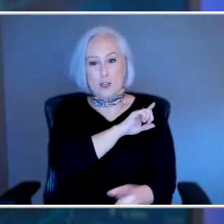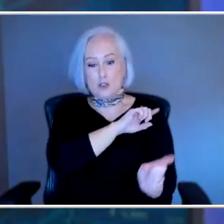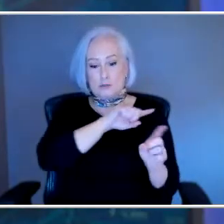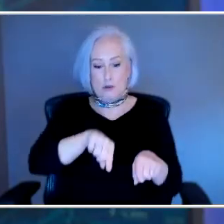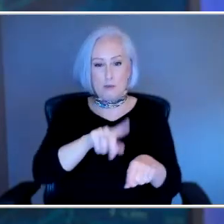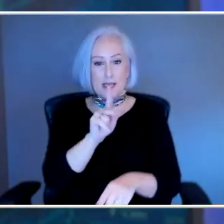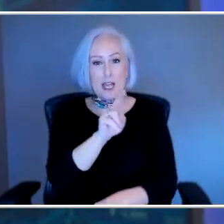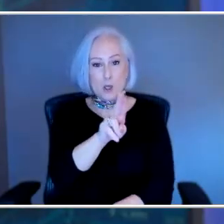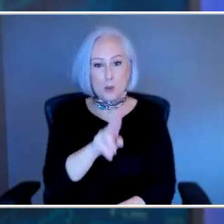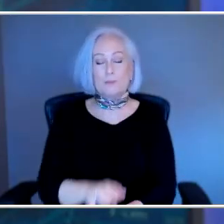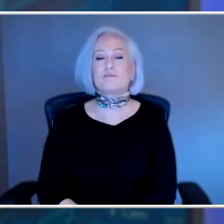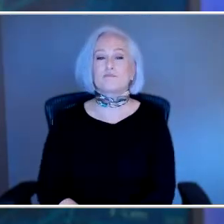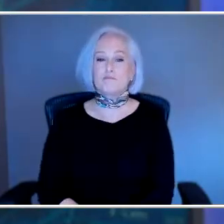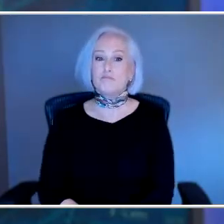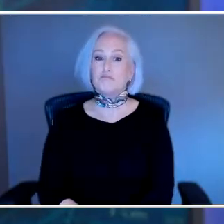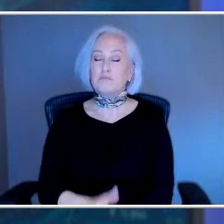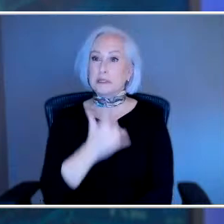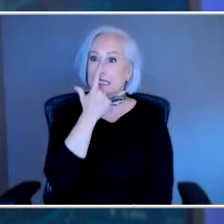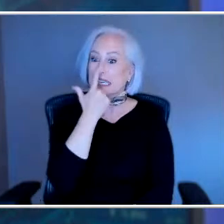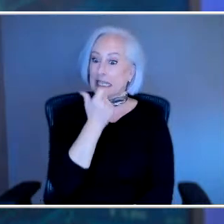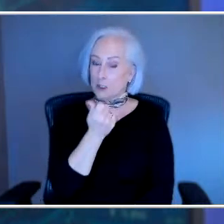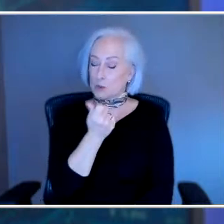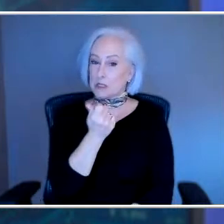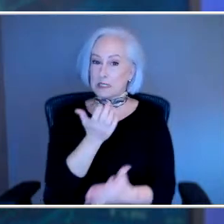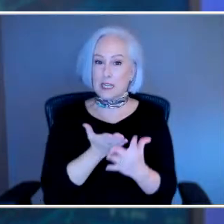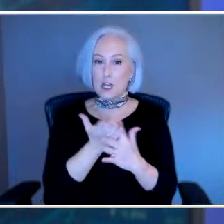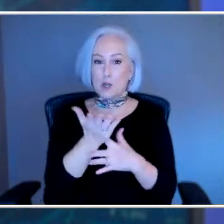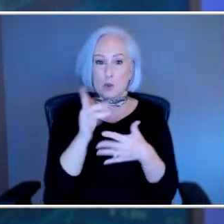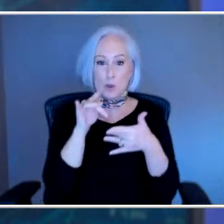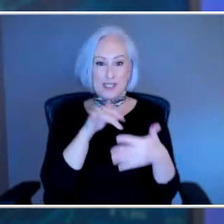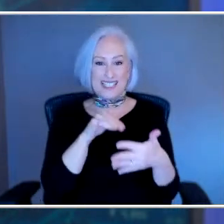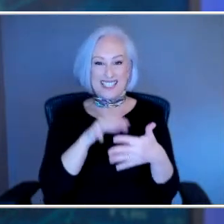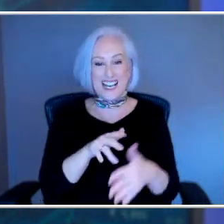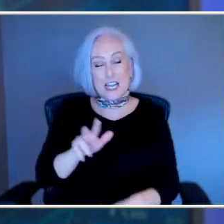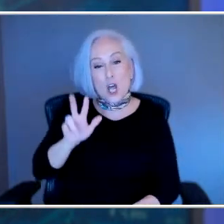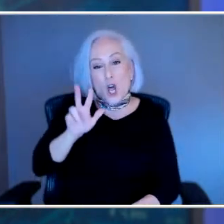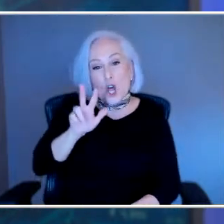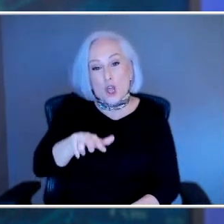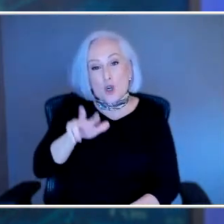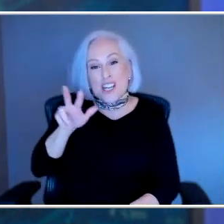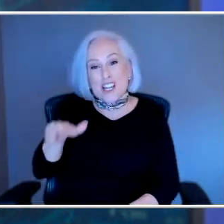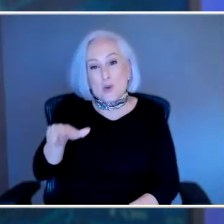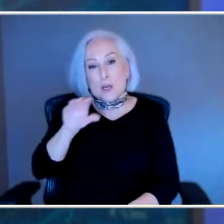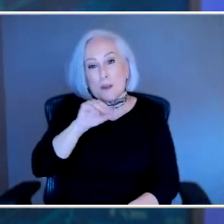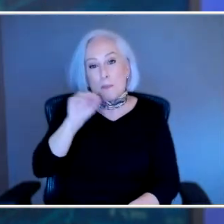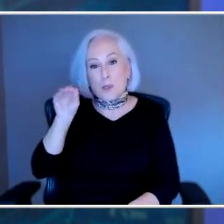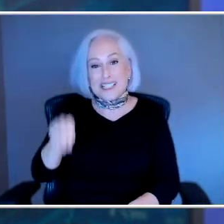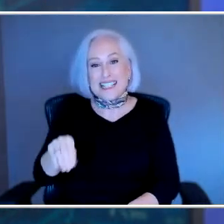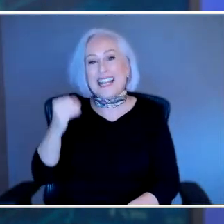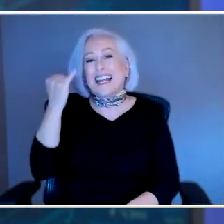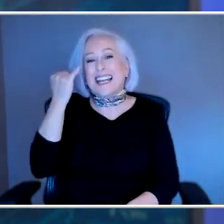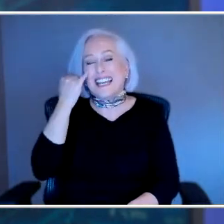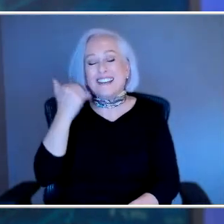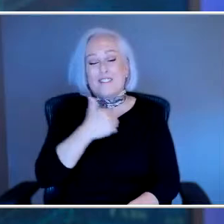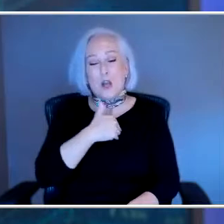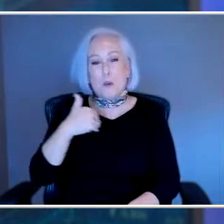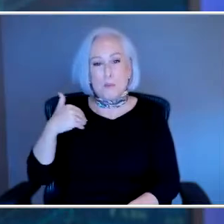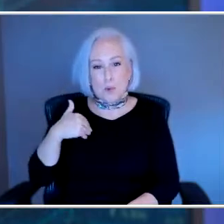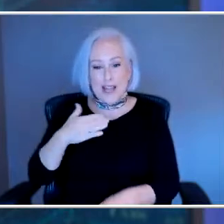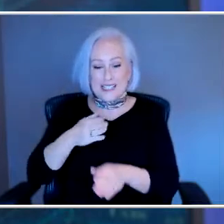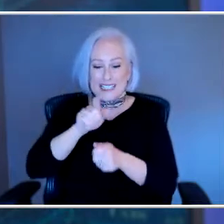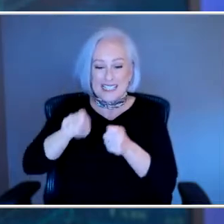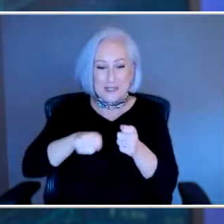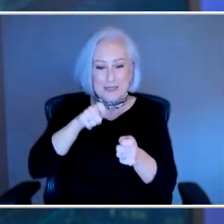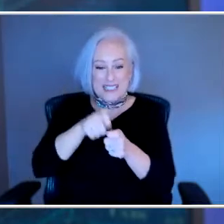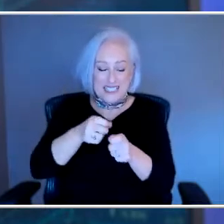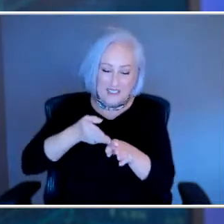we have seen through some studies is that approximately 33% of the time when a breast-specific pathologist relooks